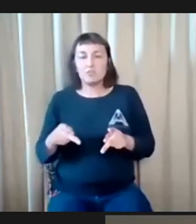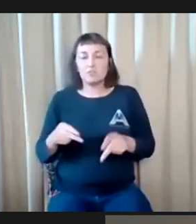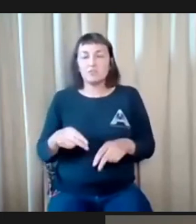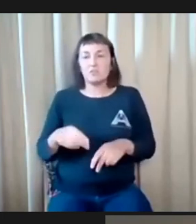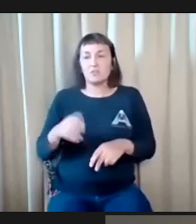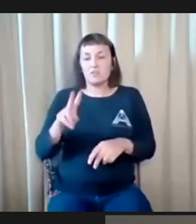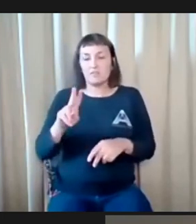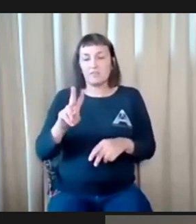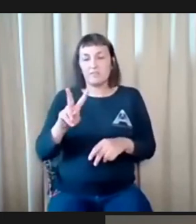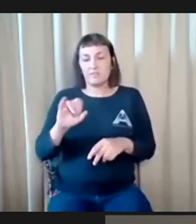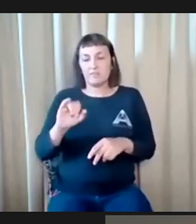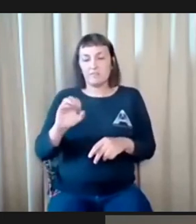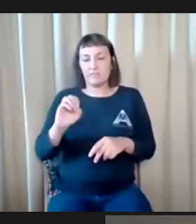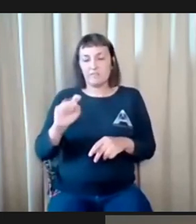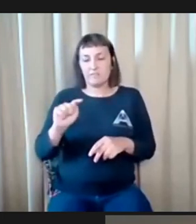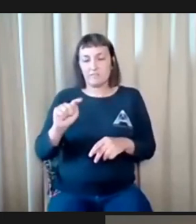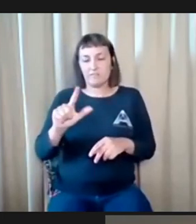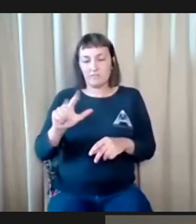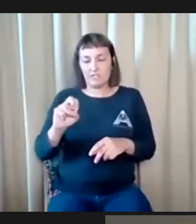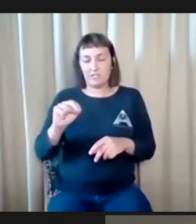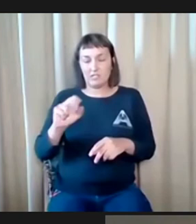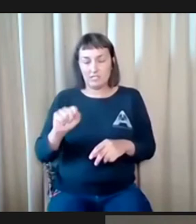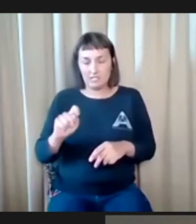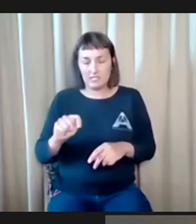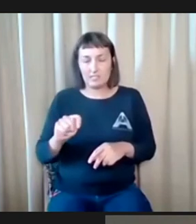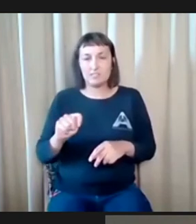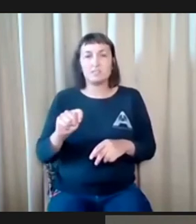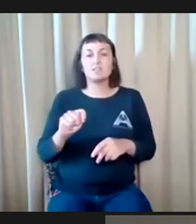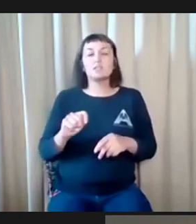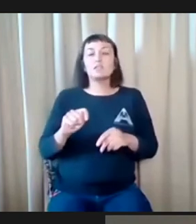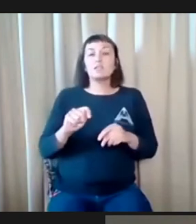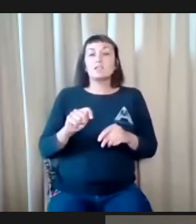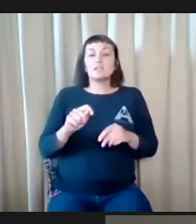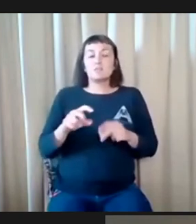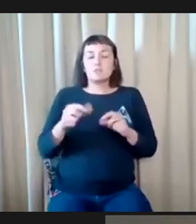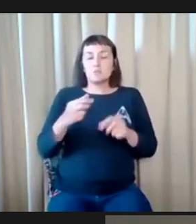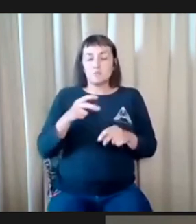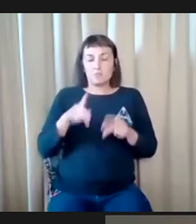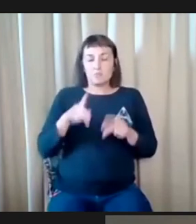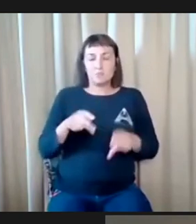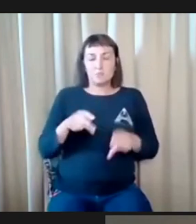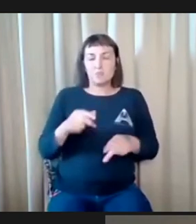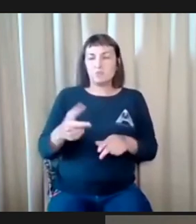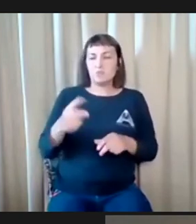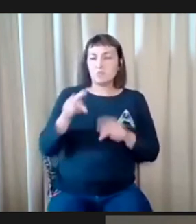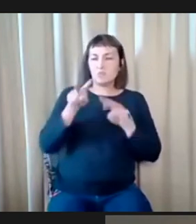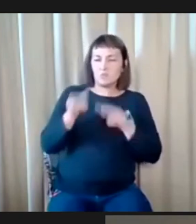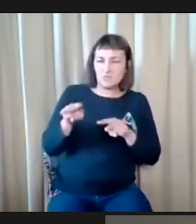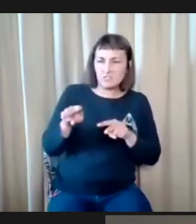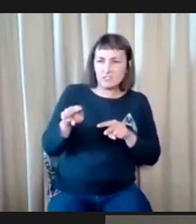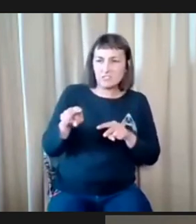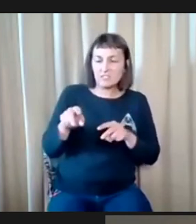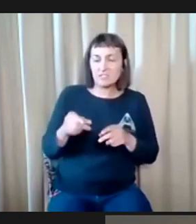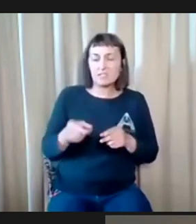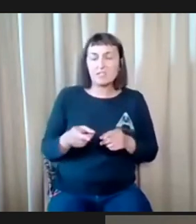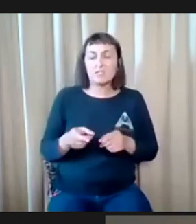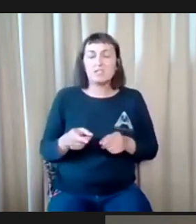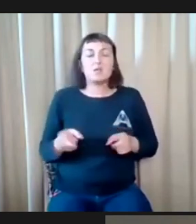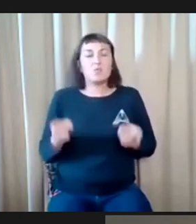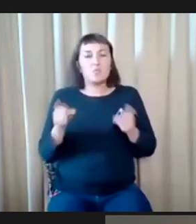And in my world, and I think in the world of most people watching this today, what you describe happens in those killing contests would fit that